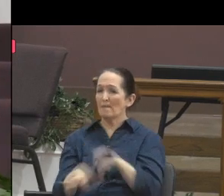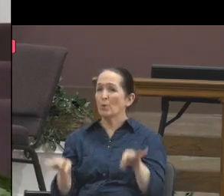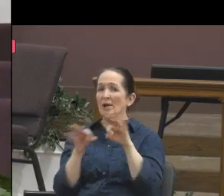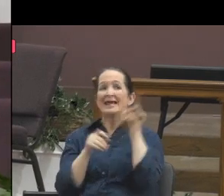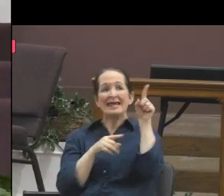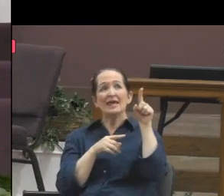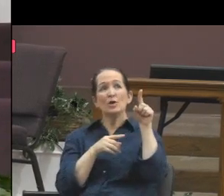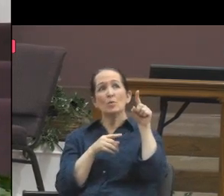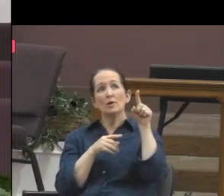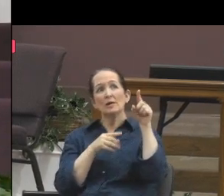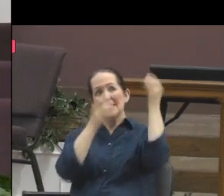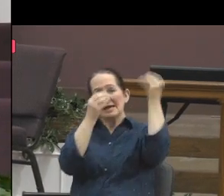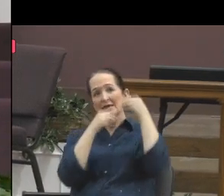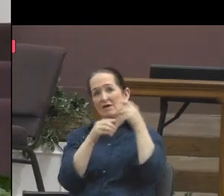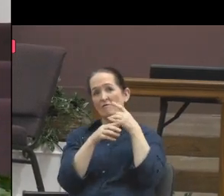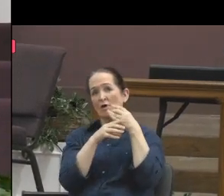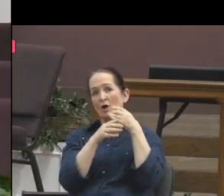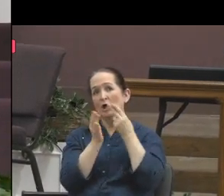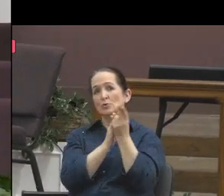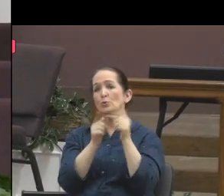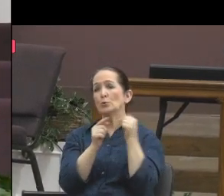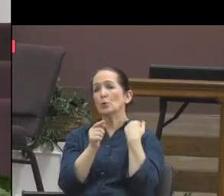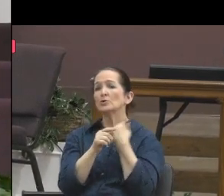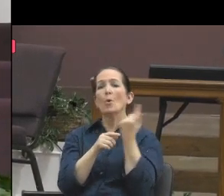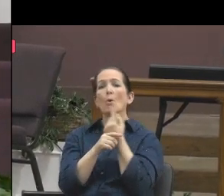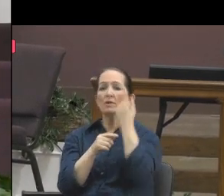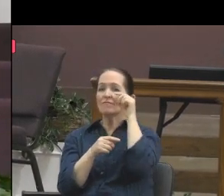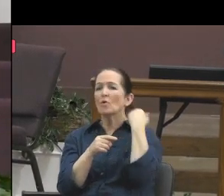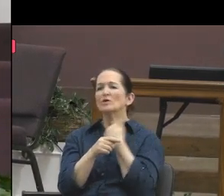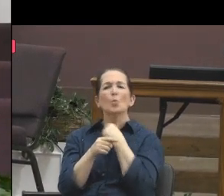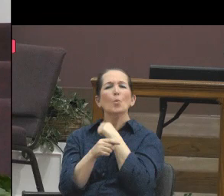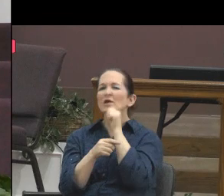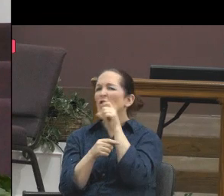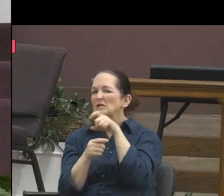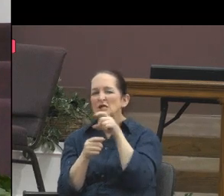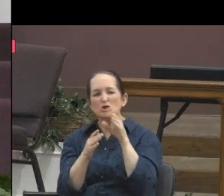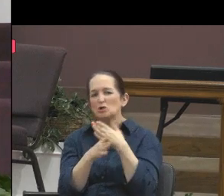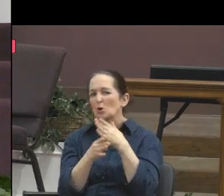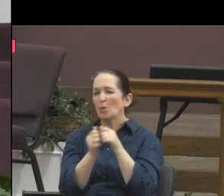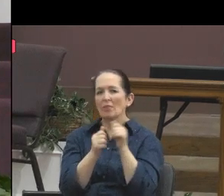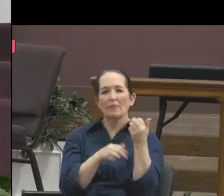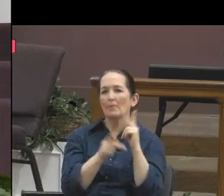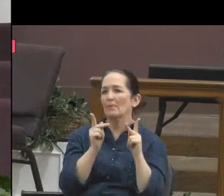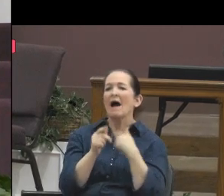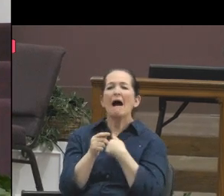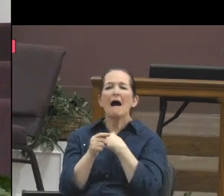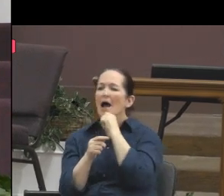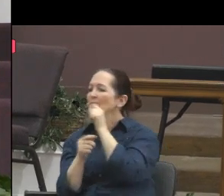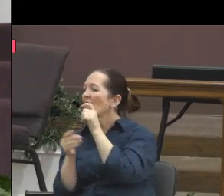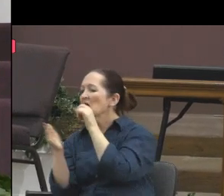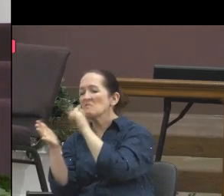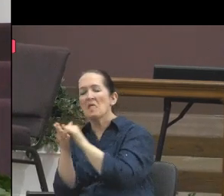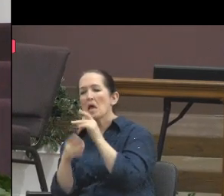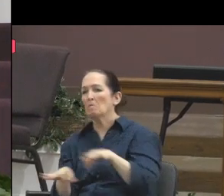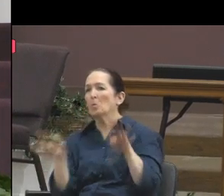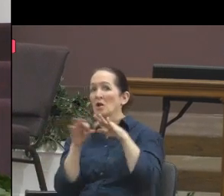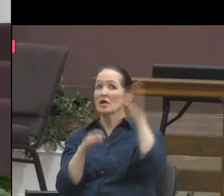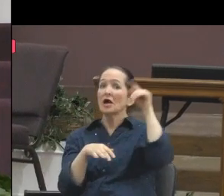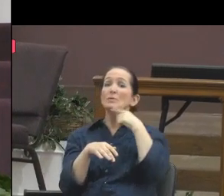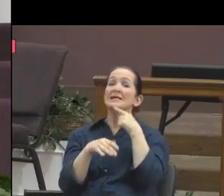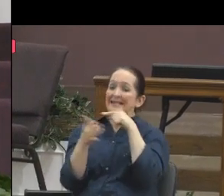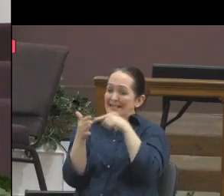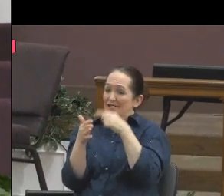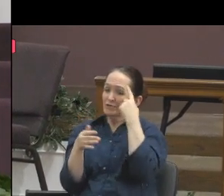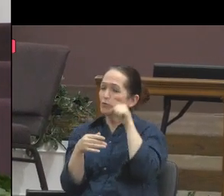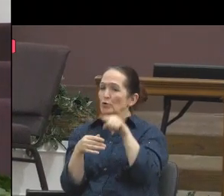entrust a truth to us that is just for our benefit that we don't need to share with anybody else. I'm not that important that God would say, this is for